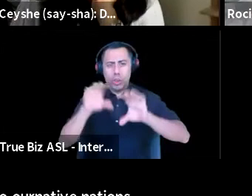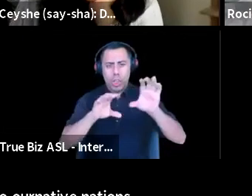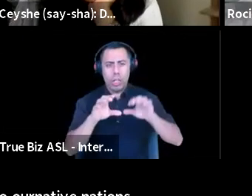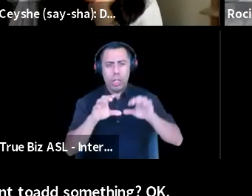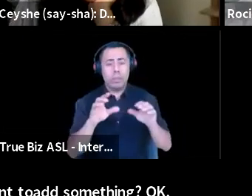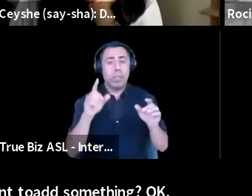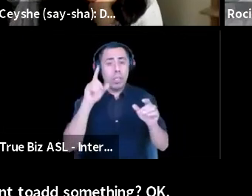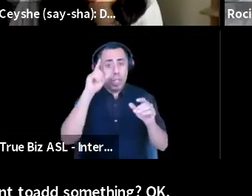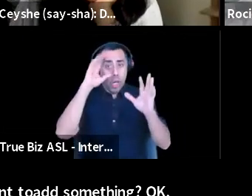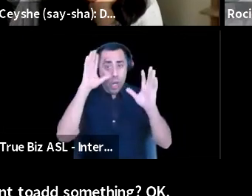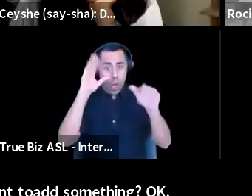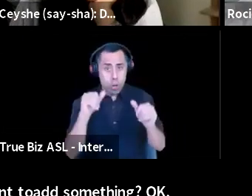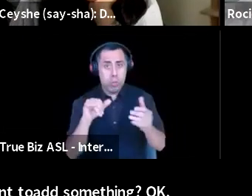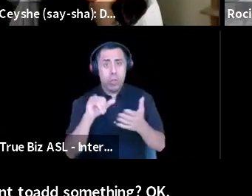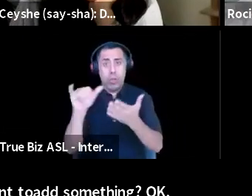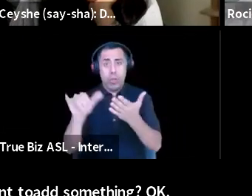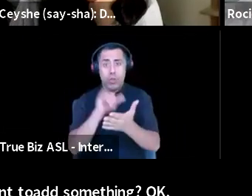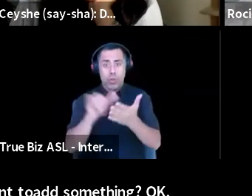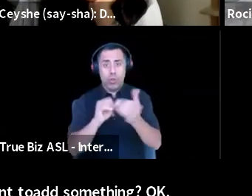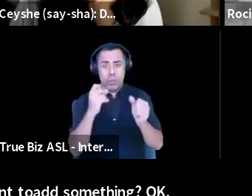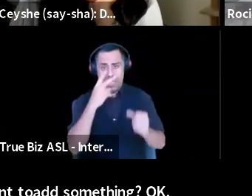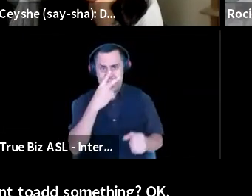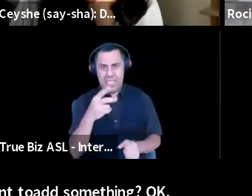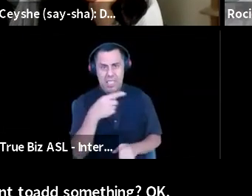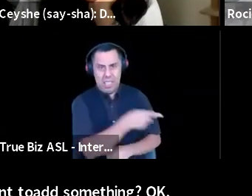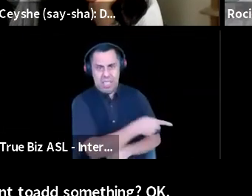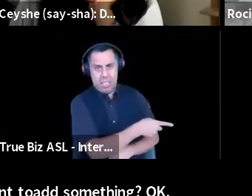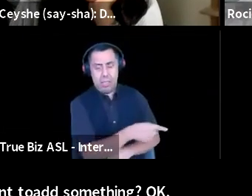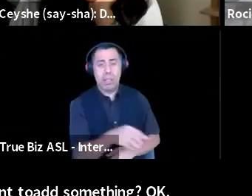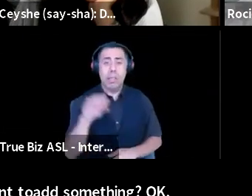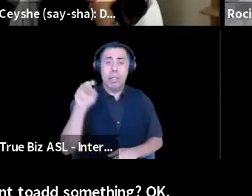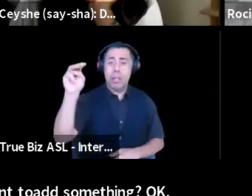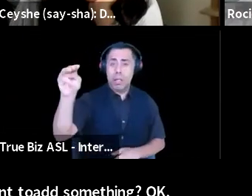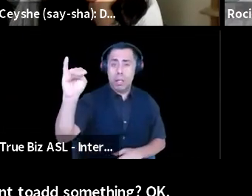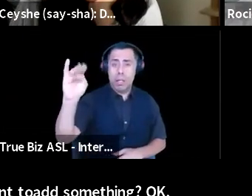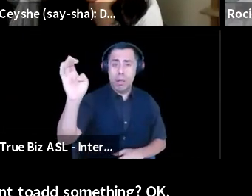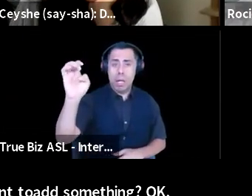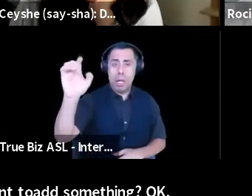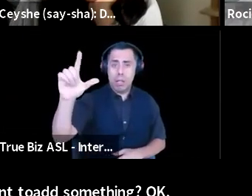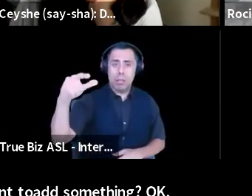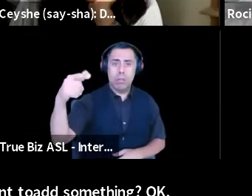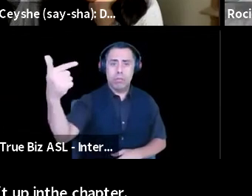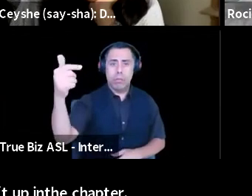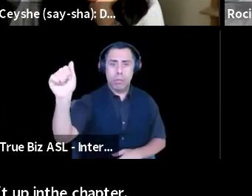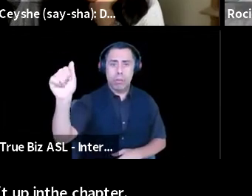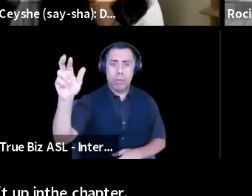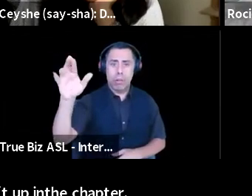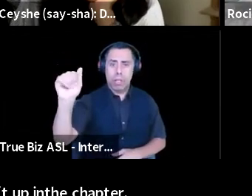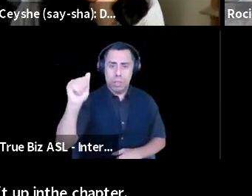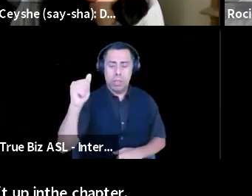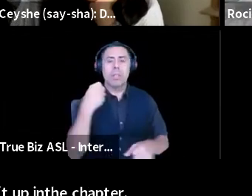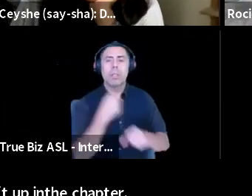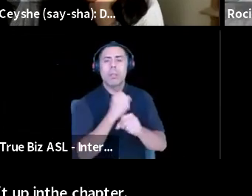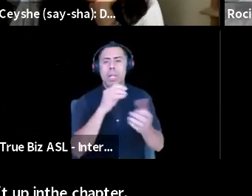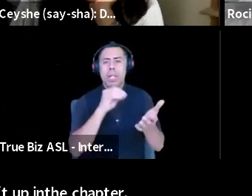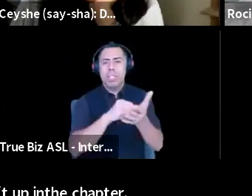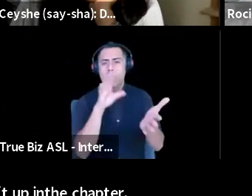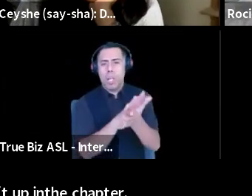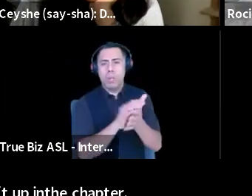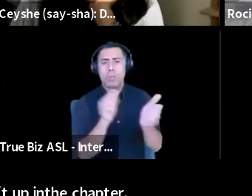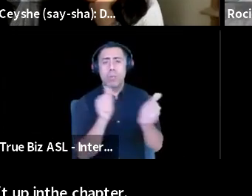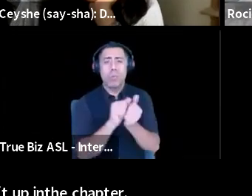sent over to YouTube as well. Michael Garcia has listed a lot of a document with lots of these links that we've been giving you